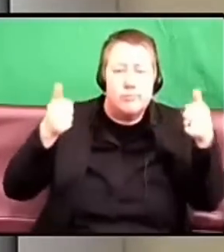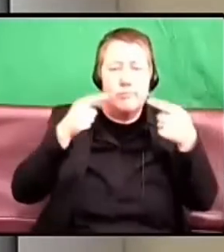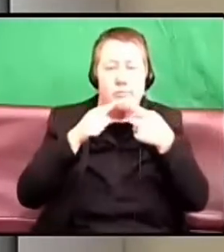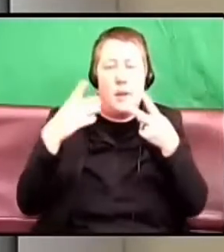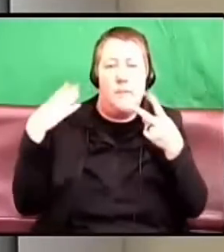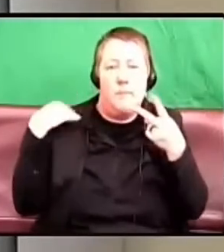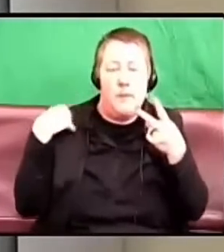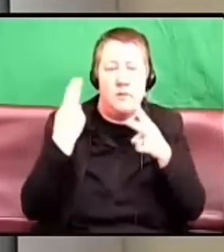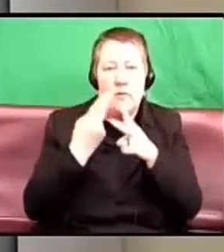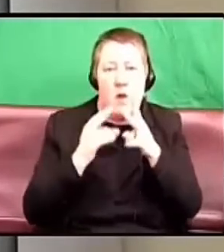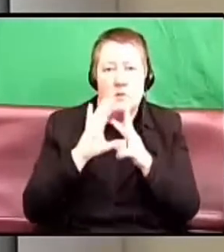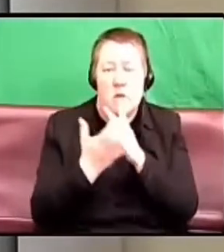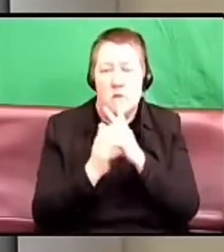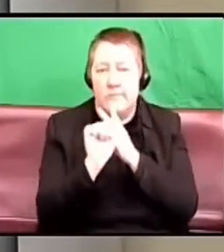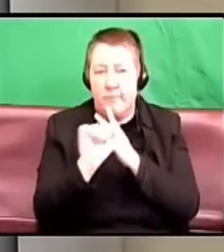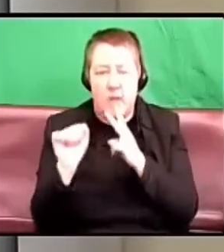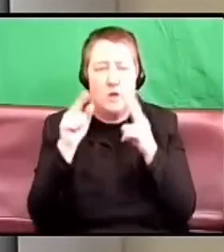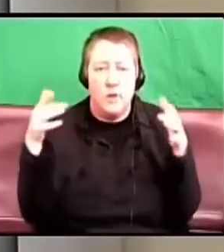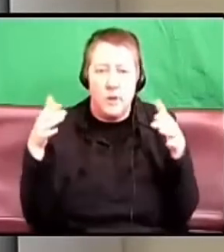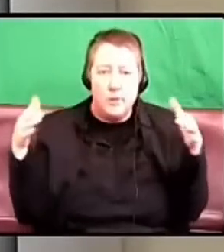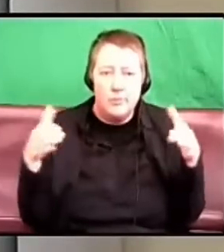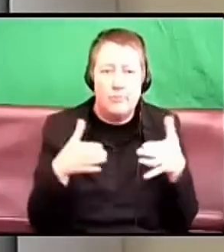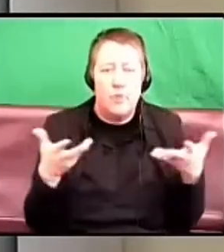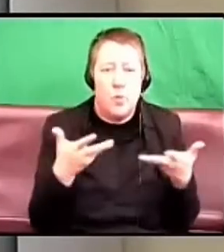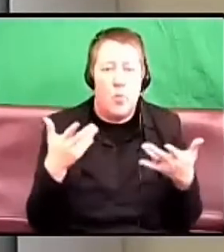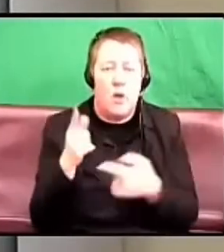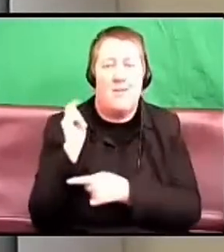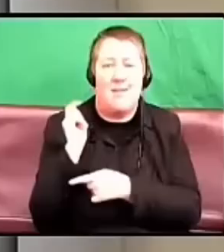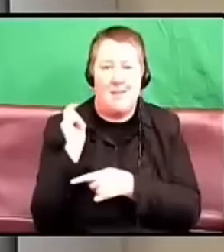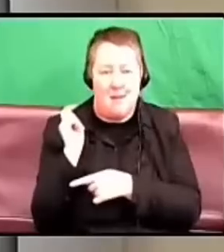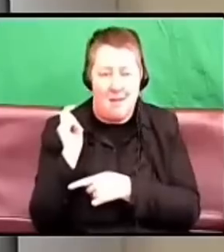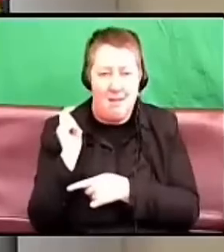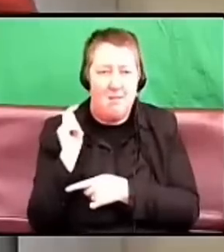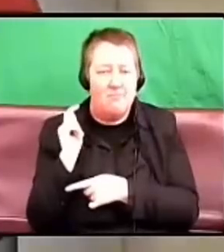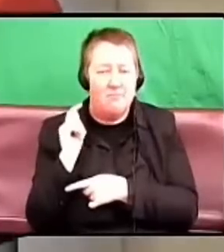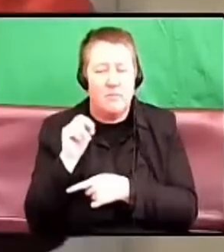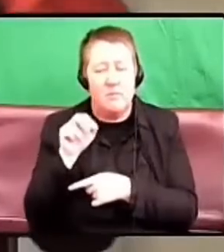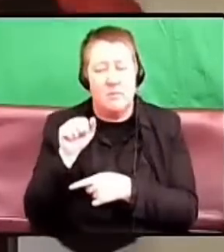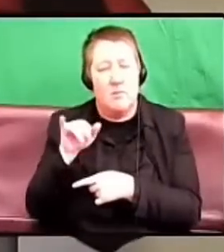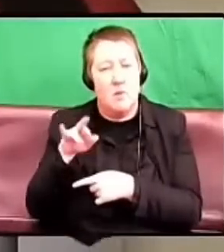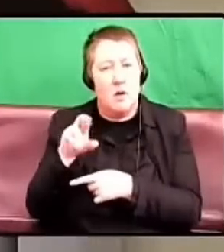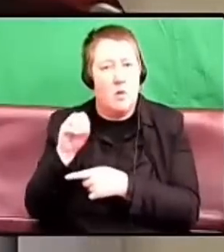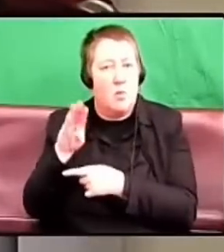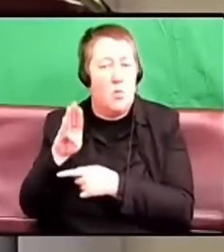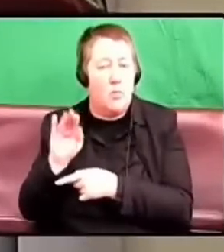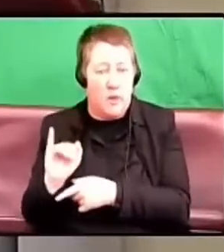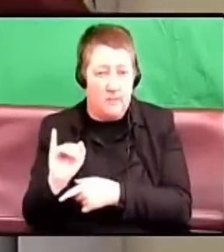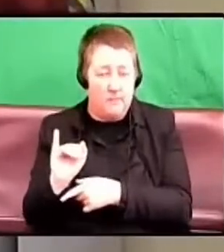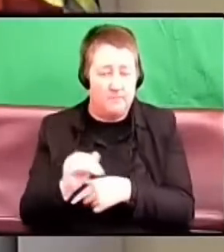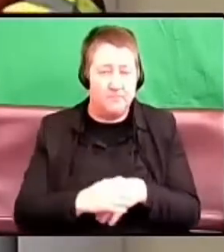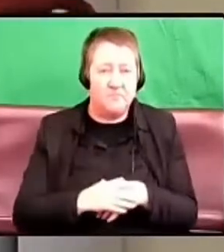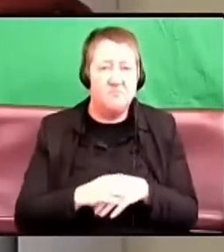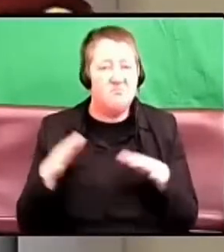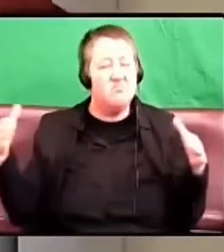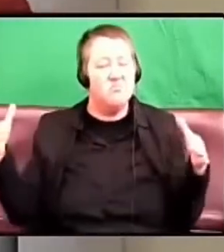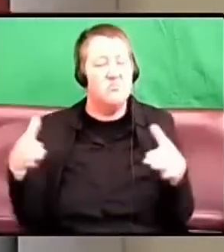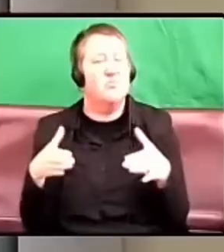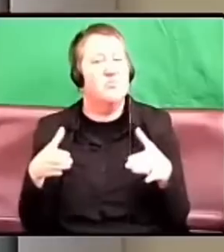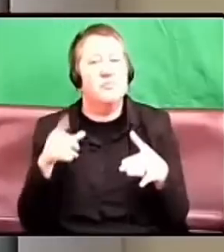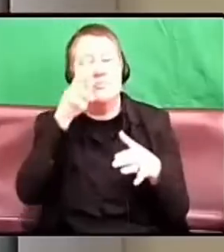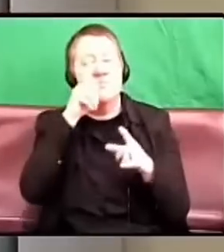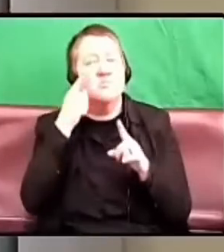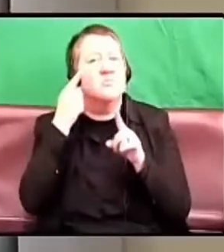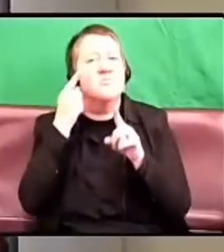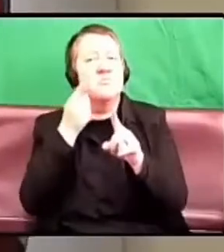arts and culture came together in Nairobi in Kenya. The purpose was to map a way